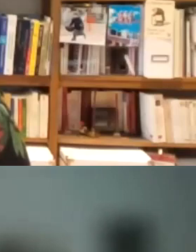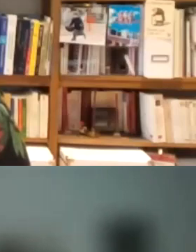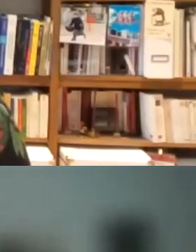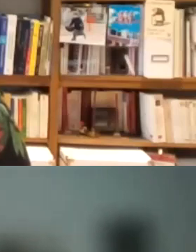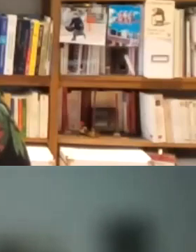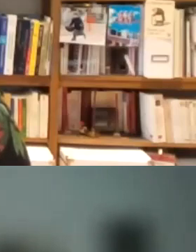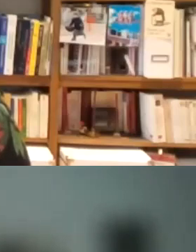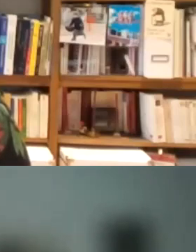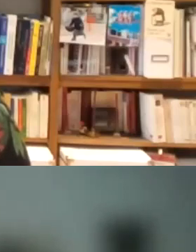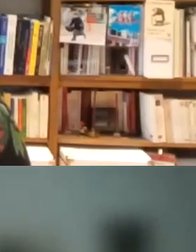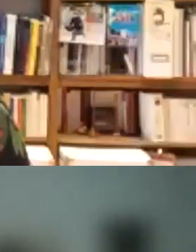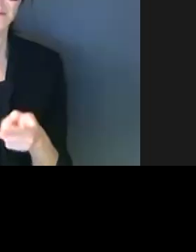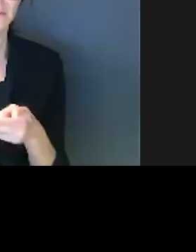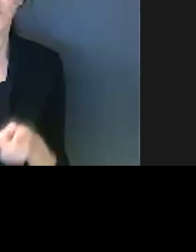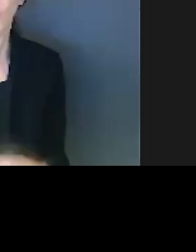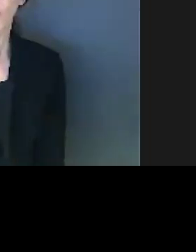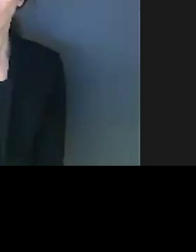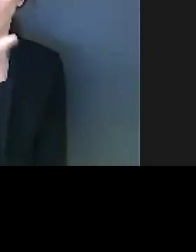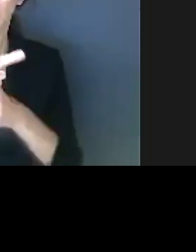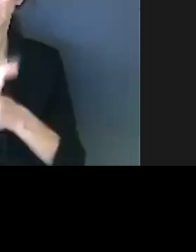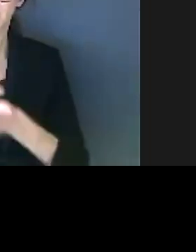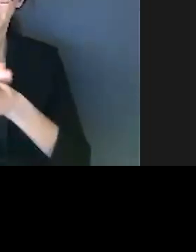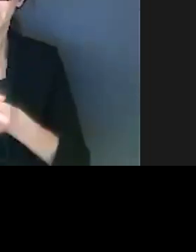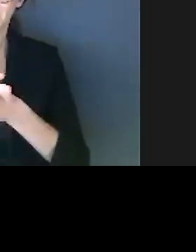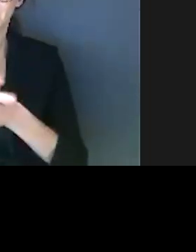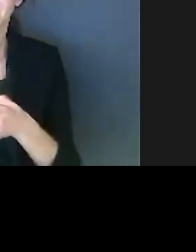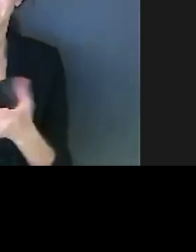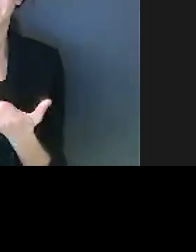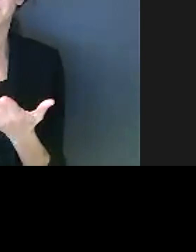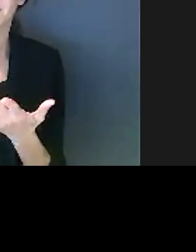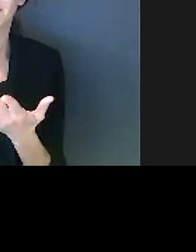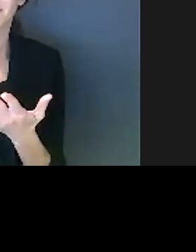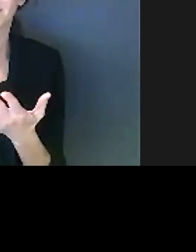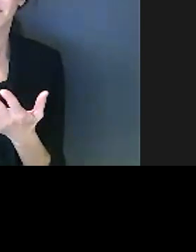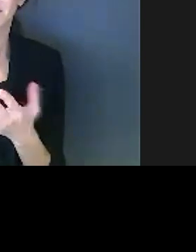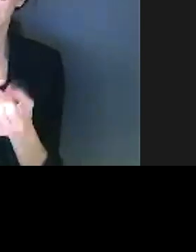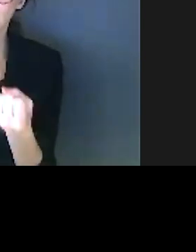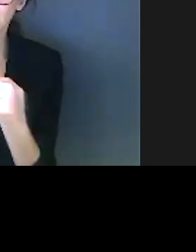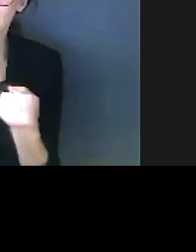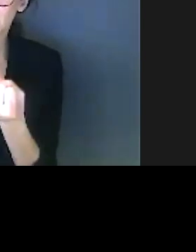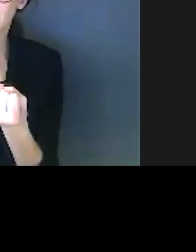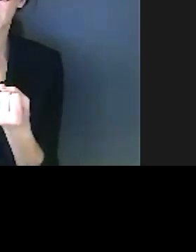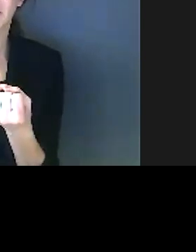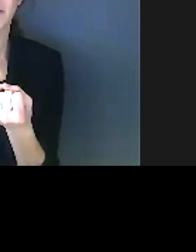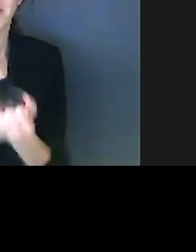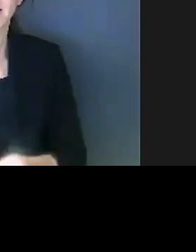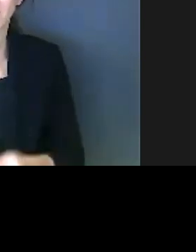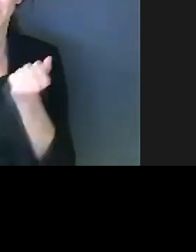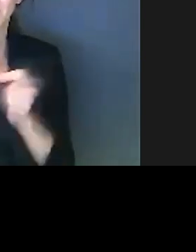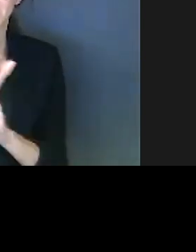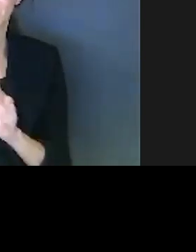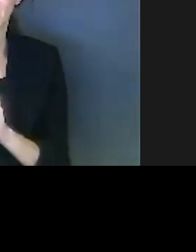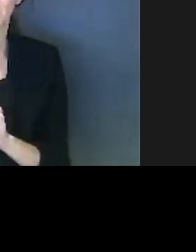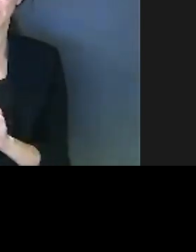and a caregiver or a person that's there to assist in their living establishment. What if the issue